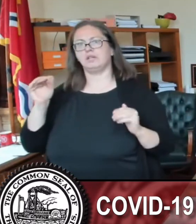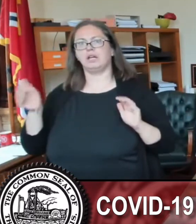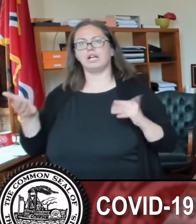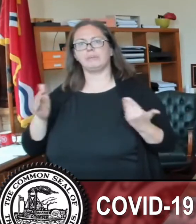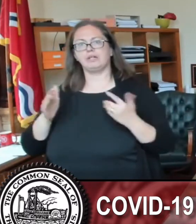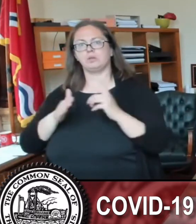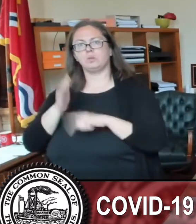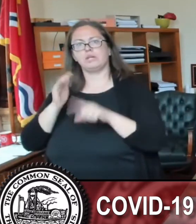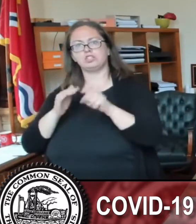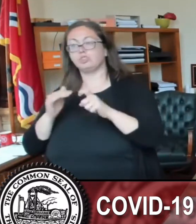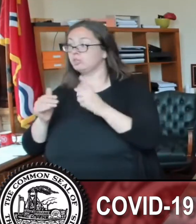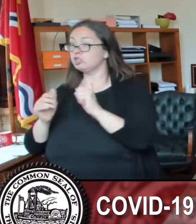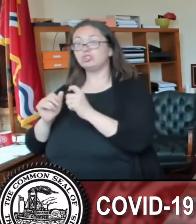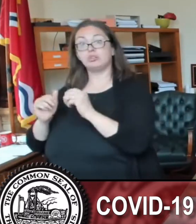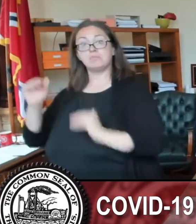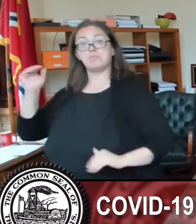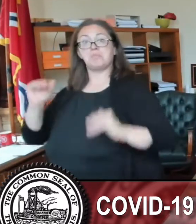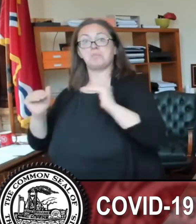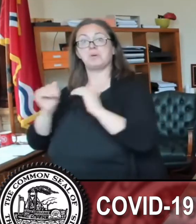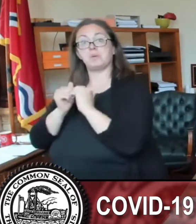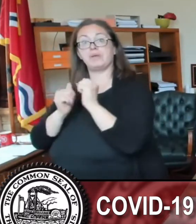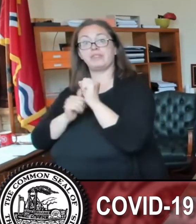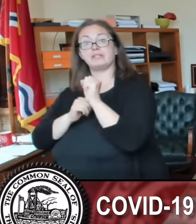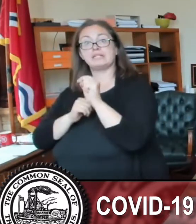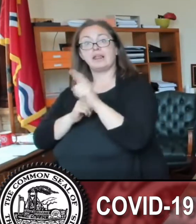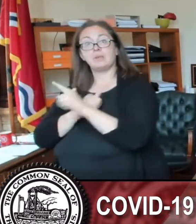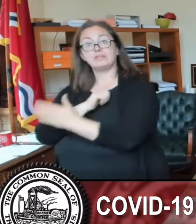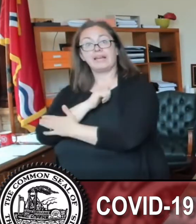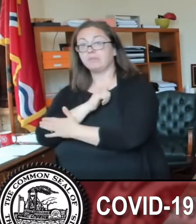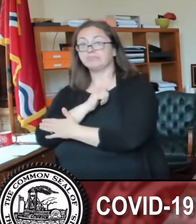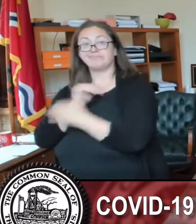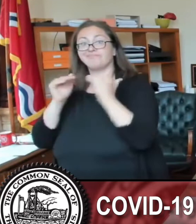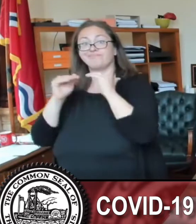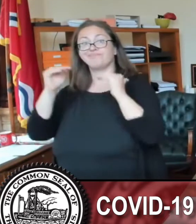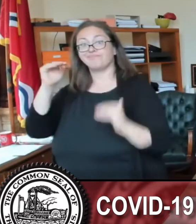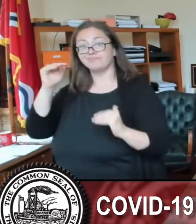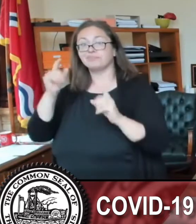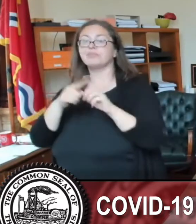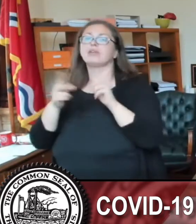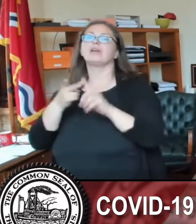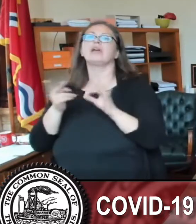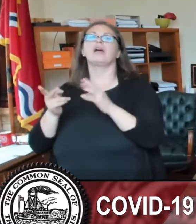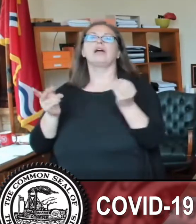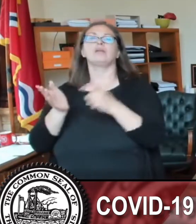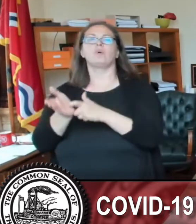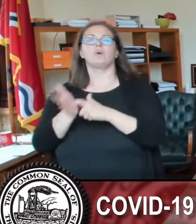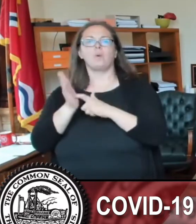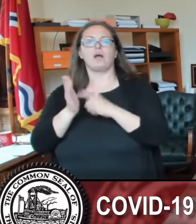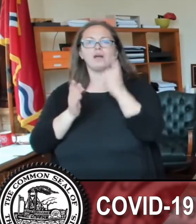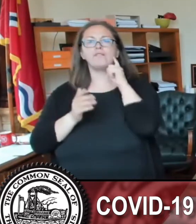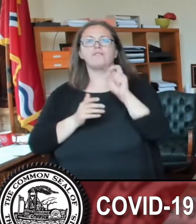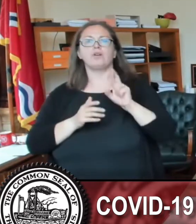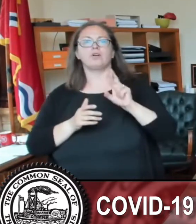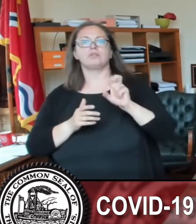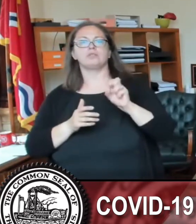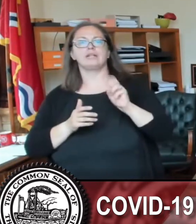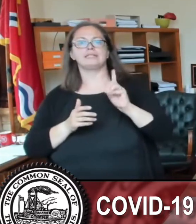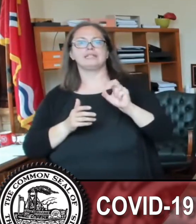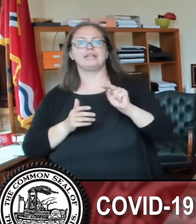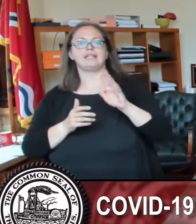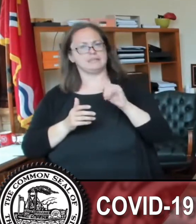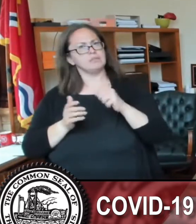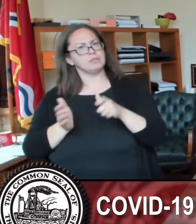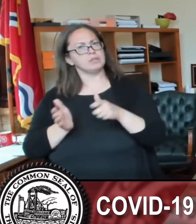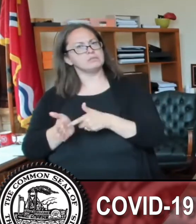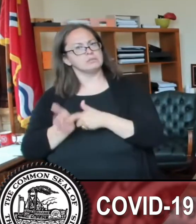It should be competitive with St. Louis County. And we have a residency requirement. And while I would love all of the cops to live